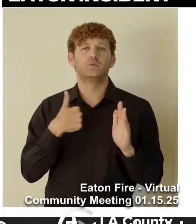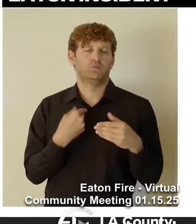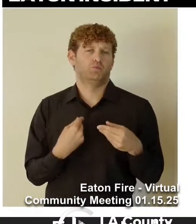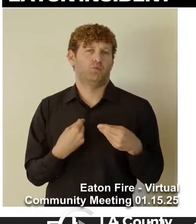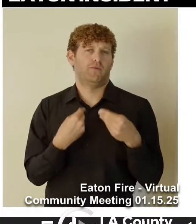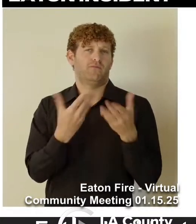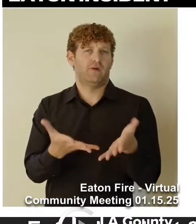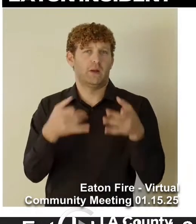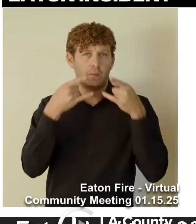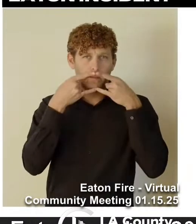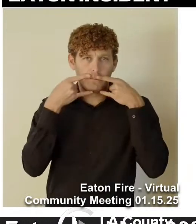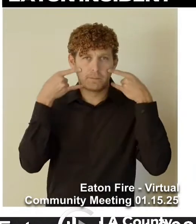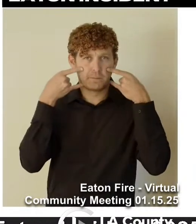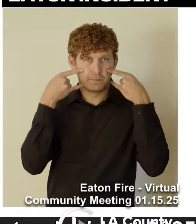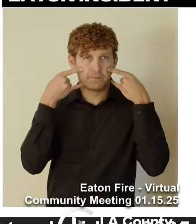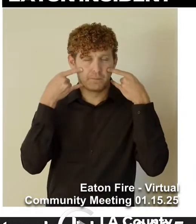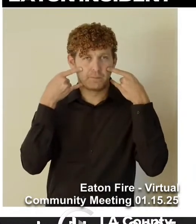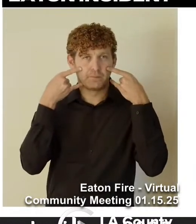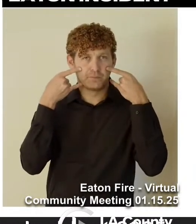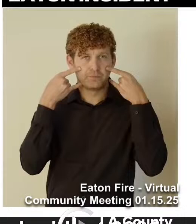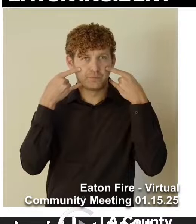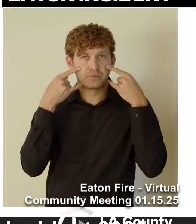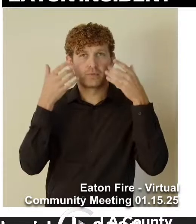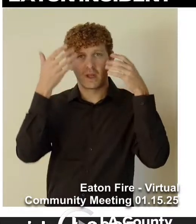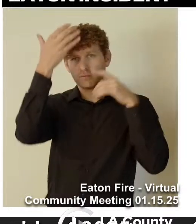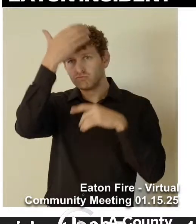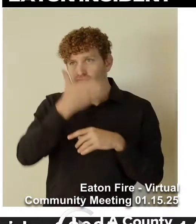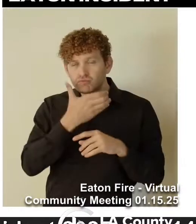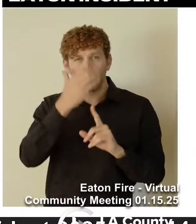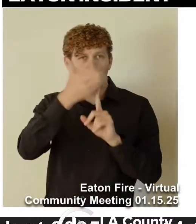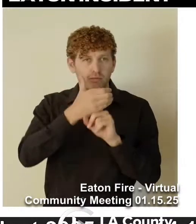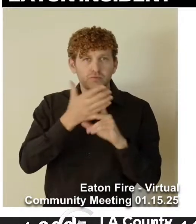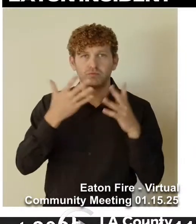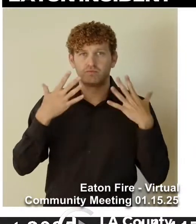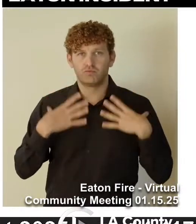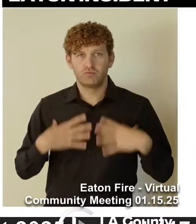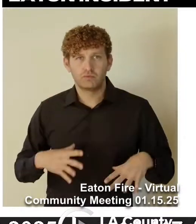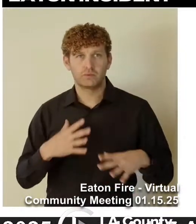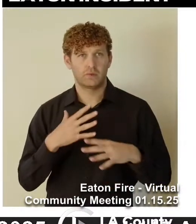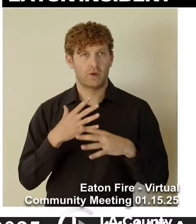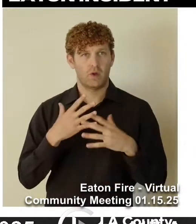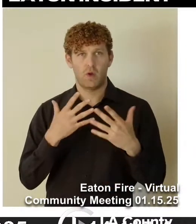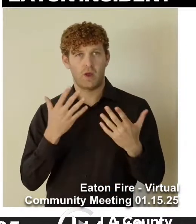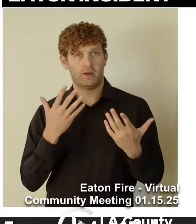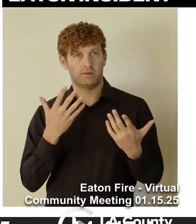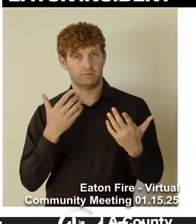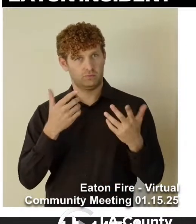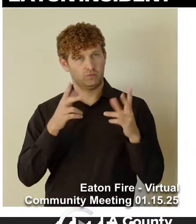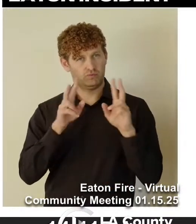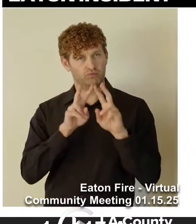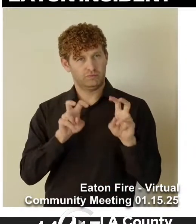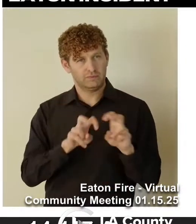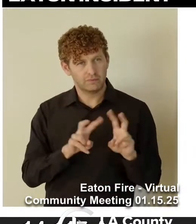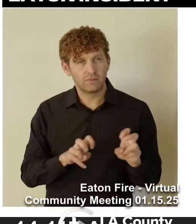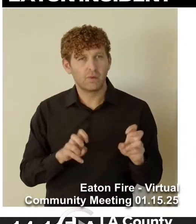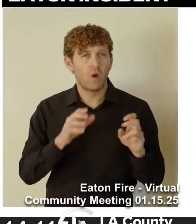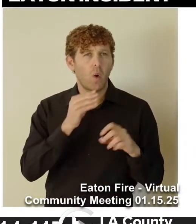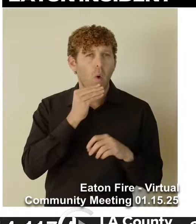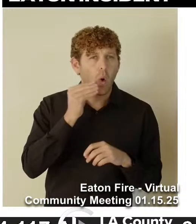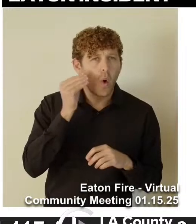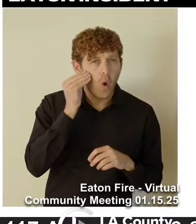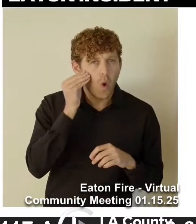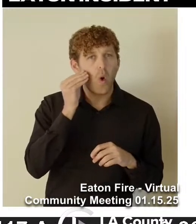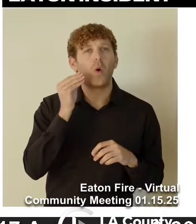for people to wear the protective clothing necessary as they assess their area, and please refer to a professional to help